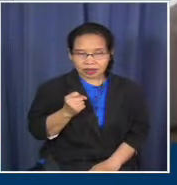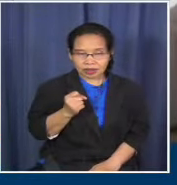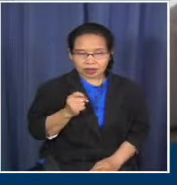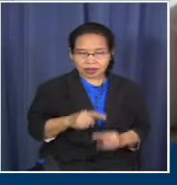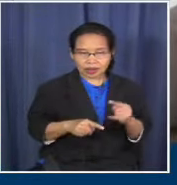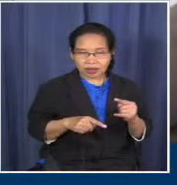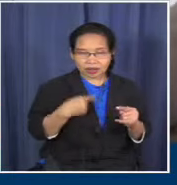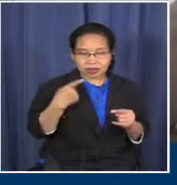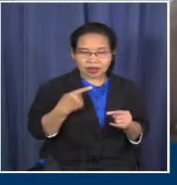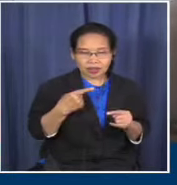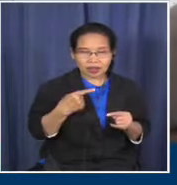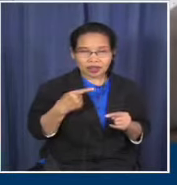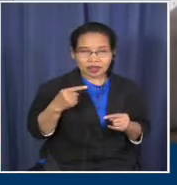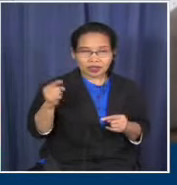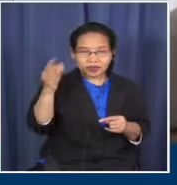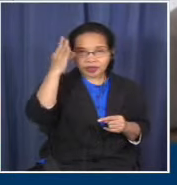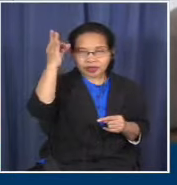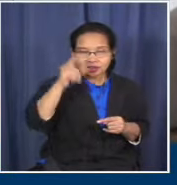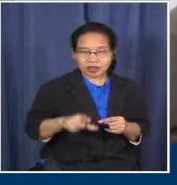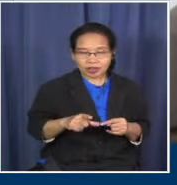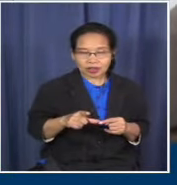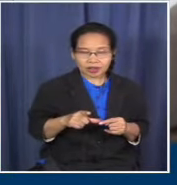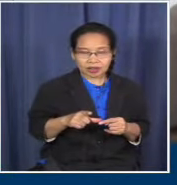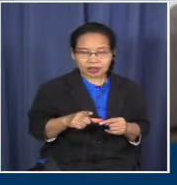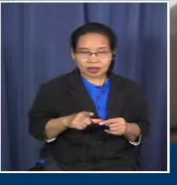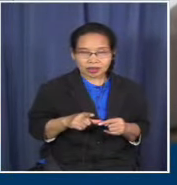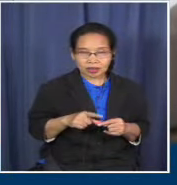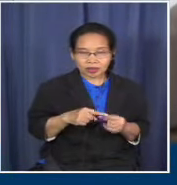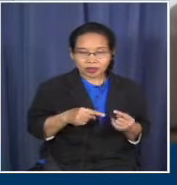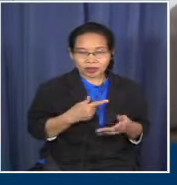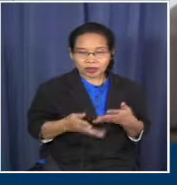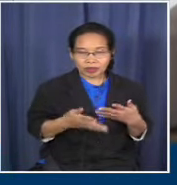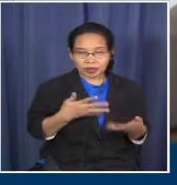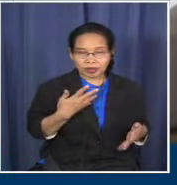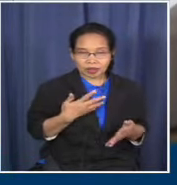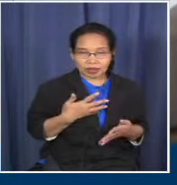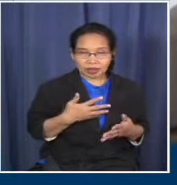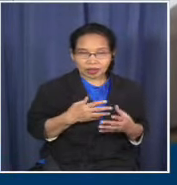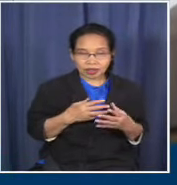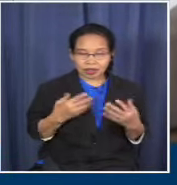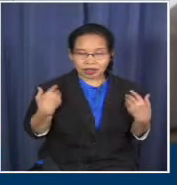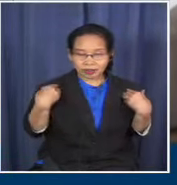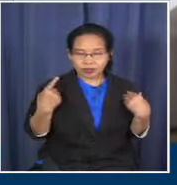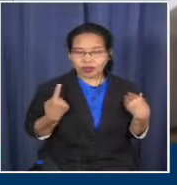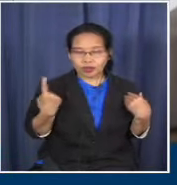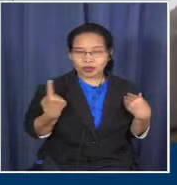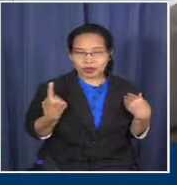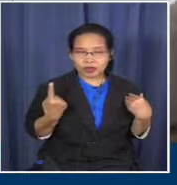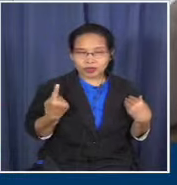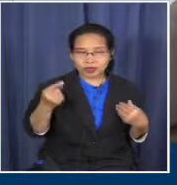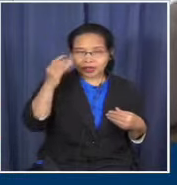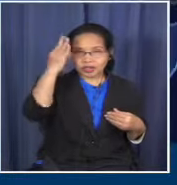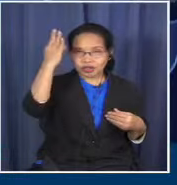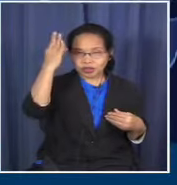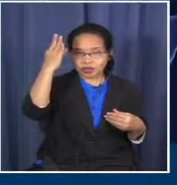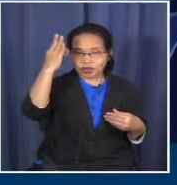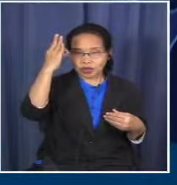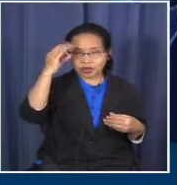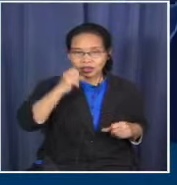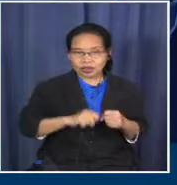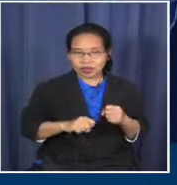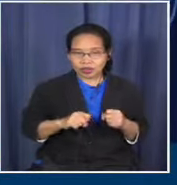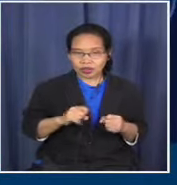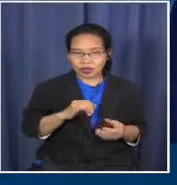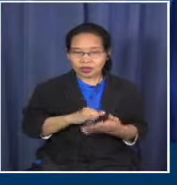or gases, you cannot say it is frictionless. Where matter abounds, there's